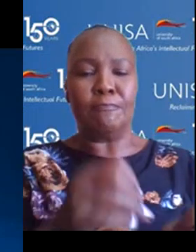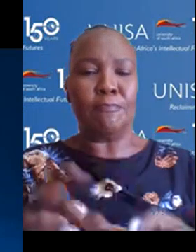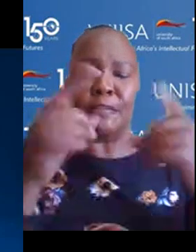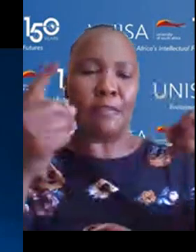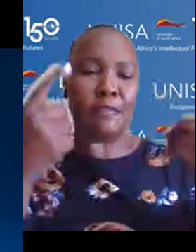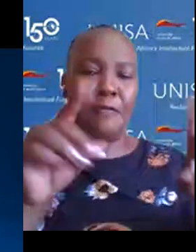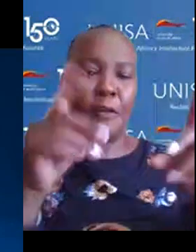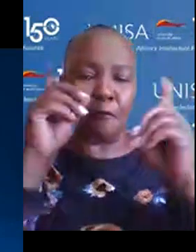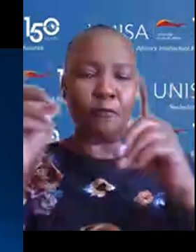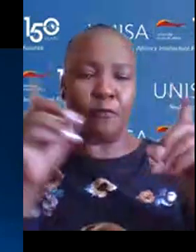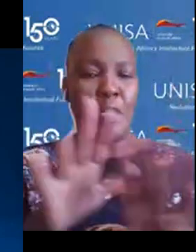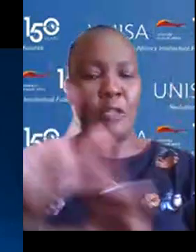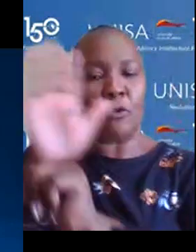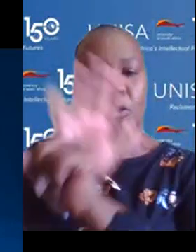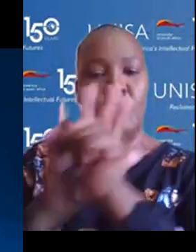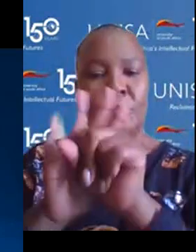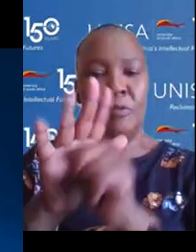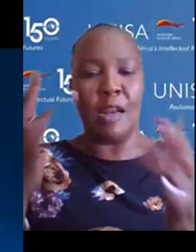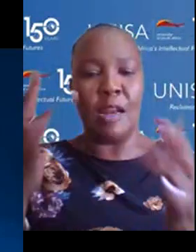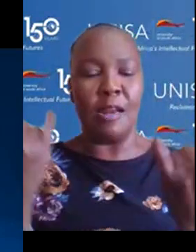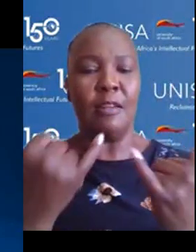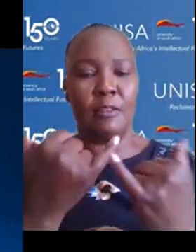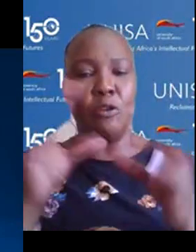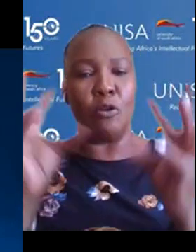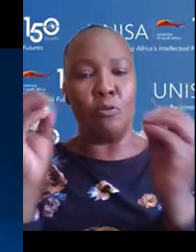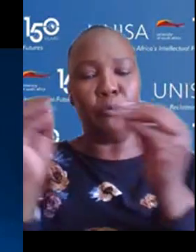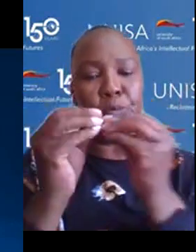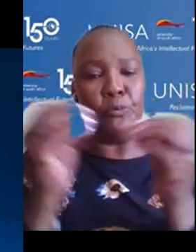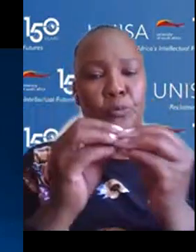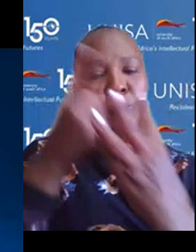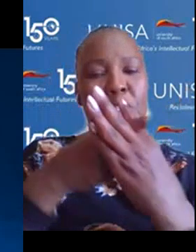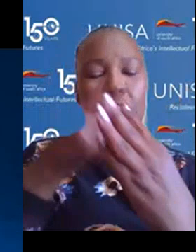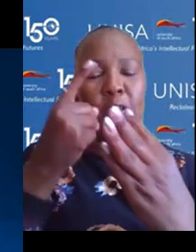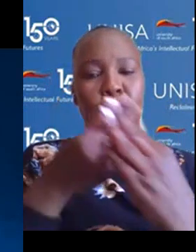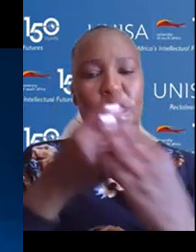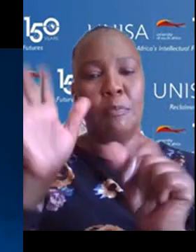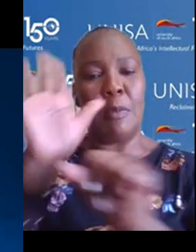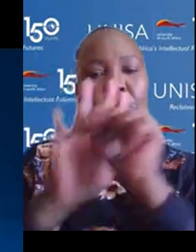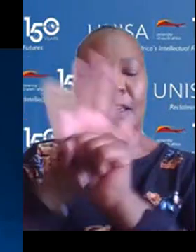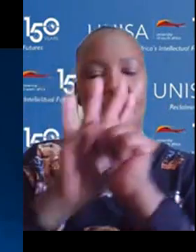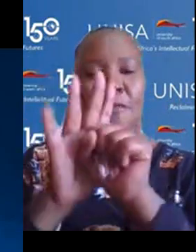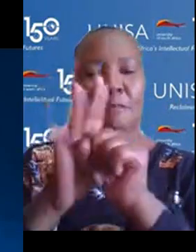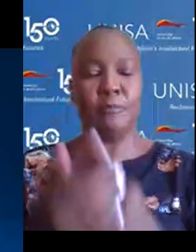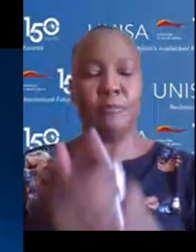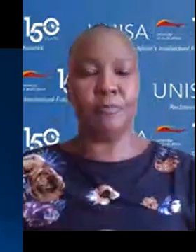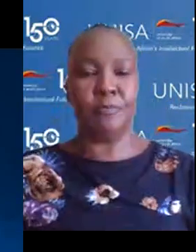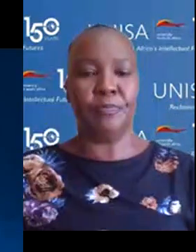background. For now, I think I will go with the blue Windows logo as my background.